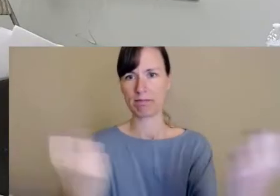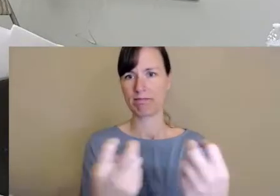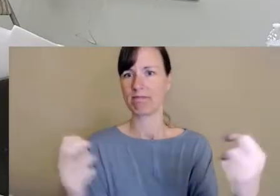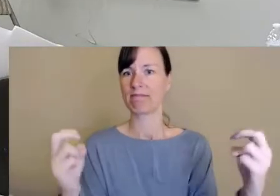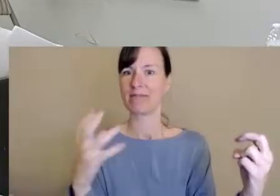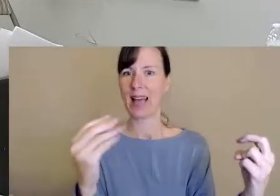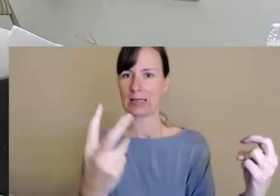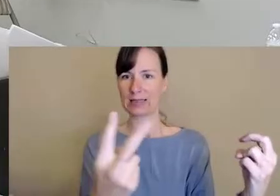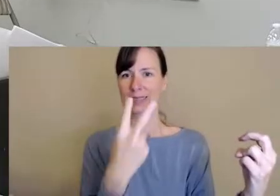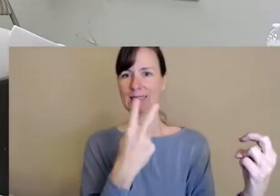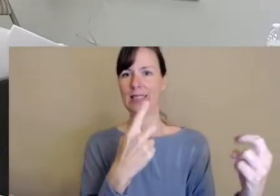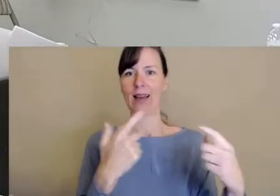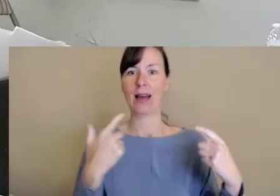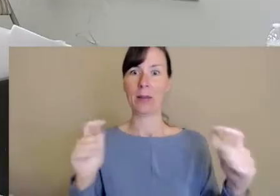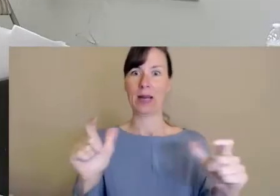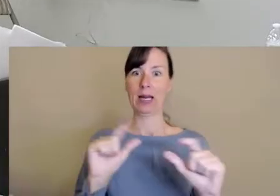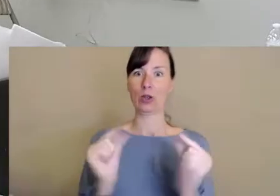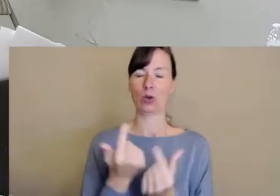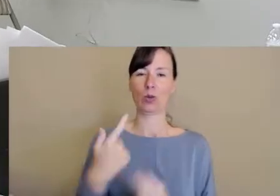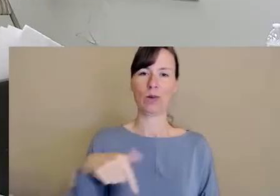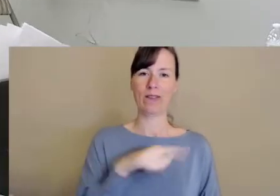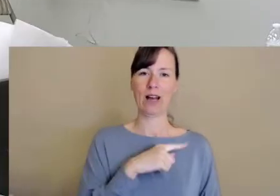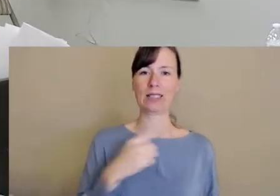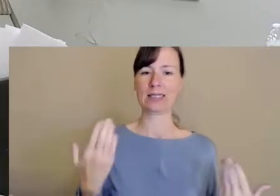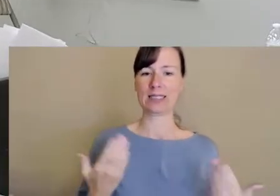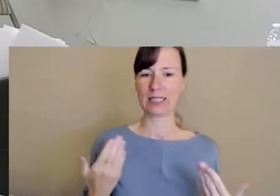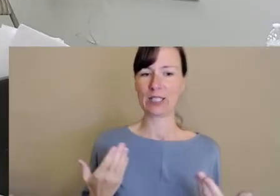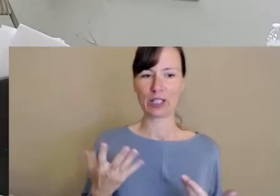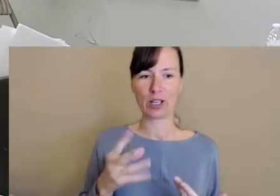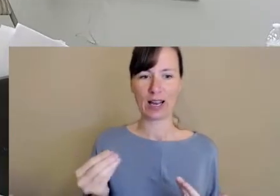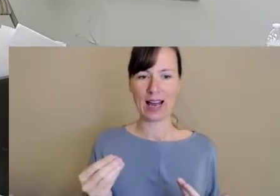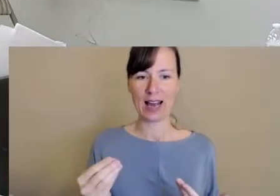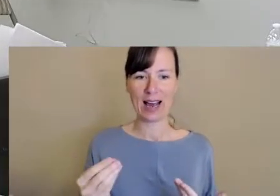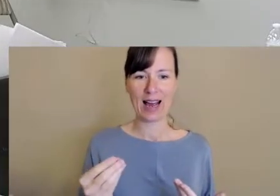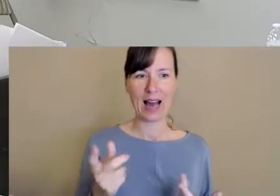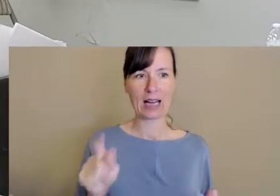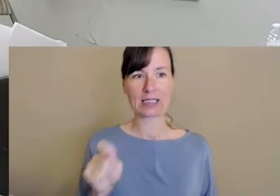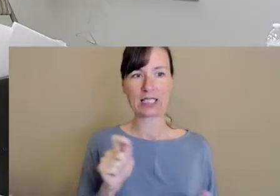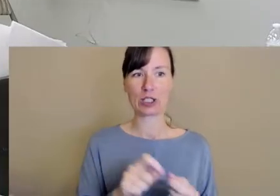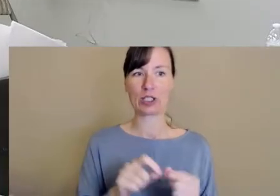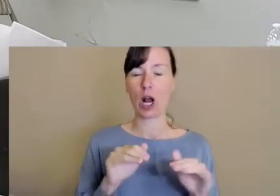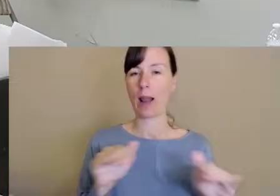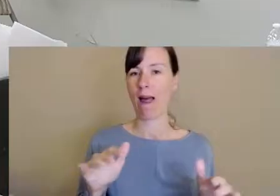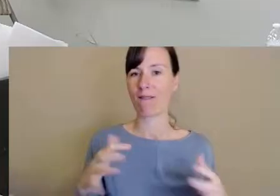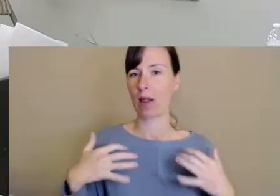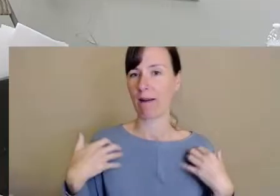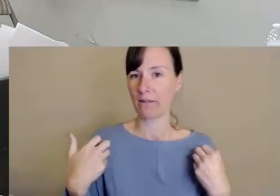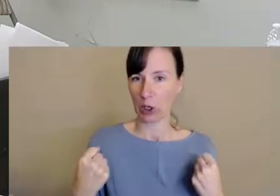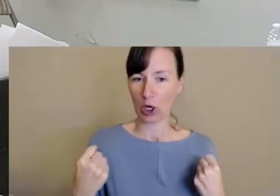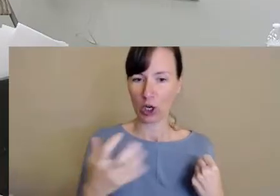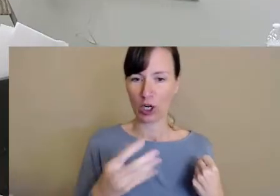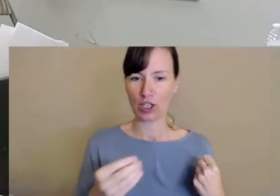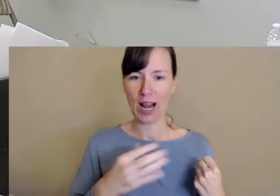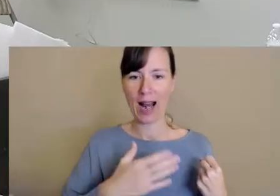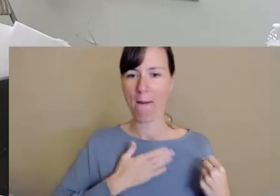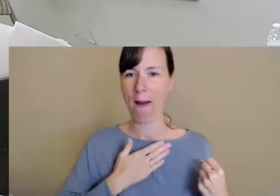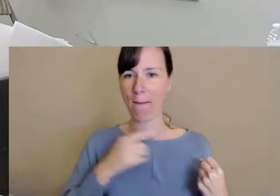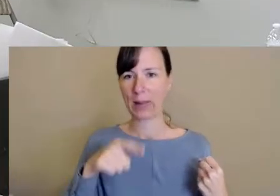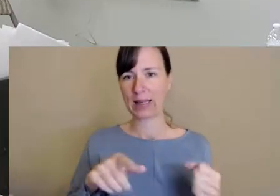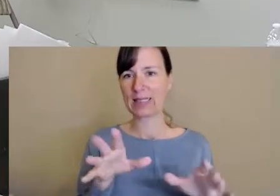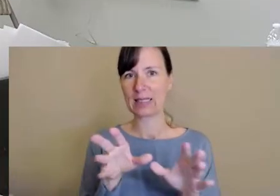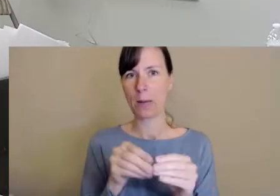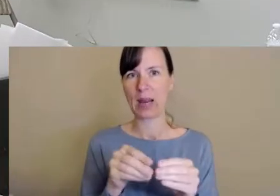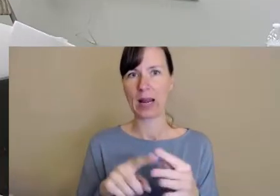of us out here, and it takes a certain level of courage, and I'm very happy that this meeting began with a